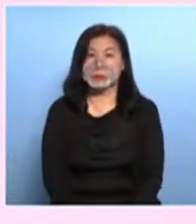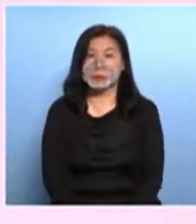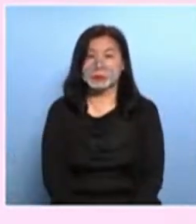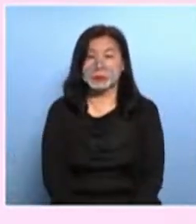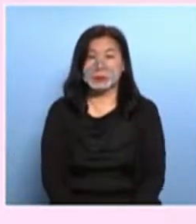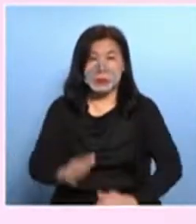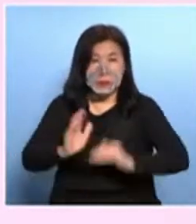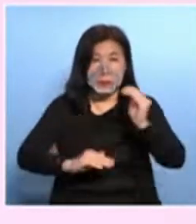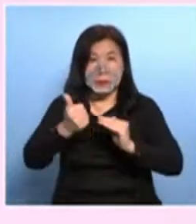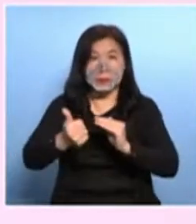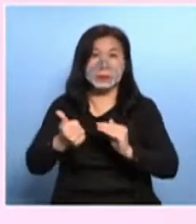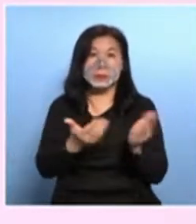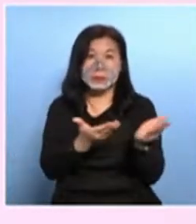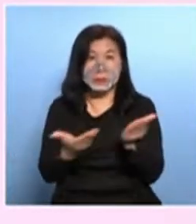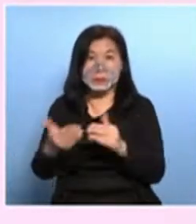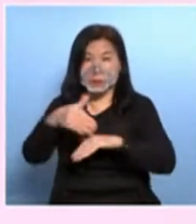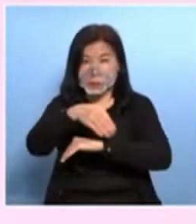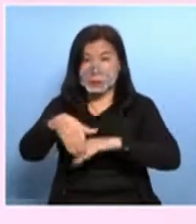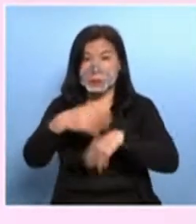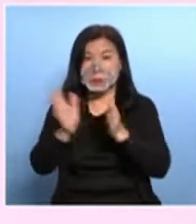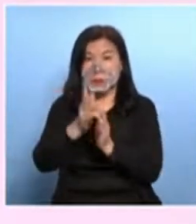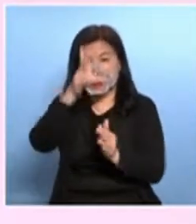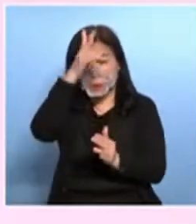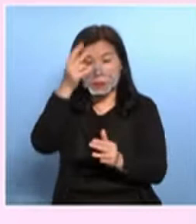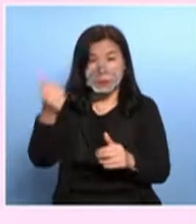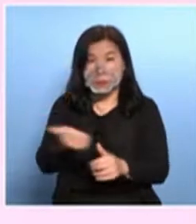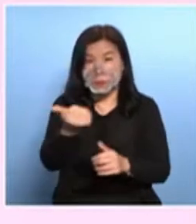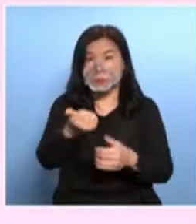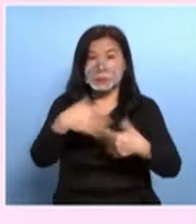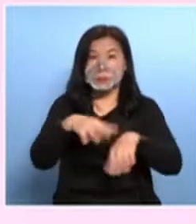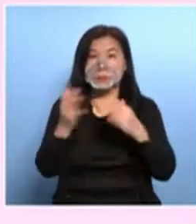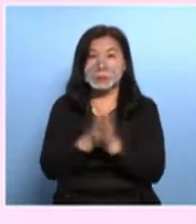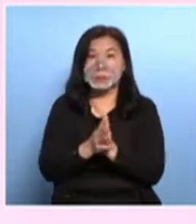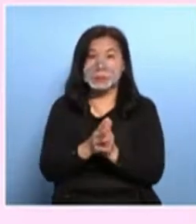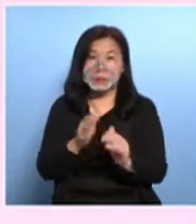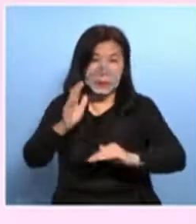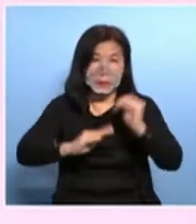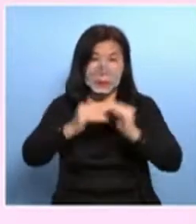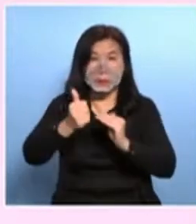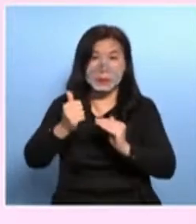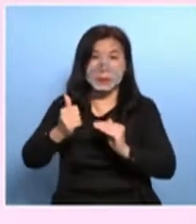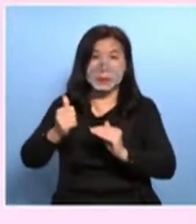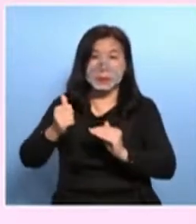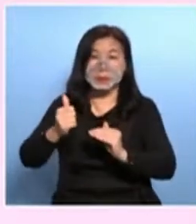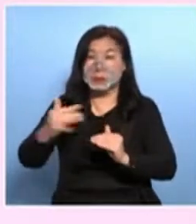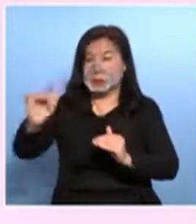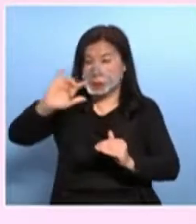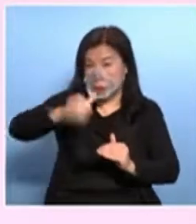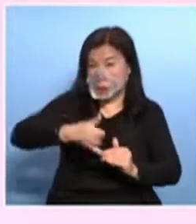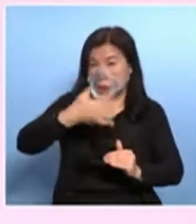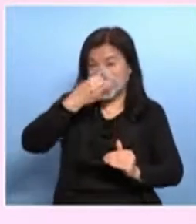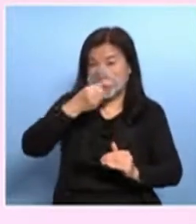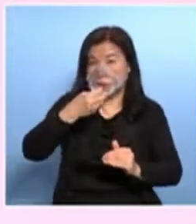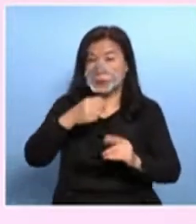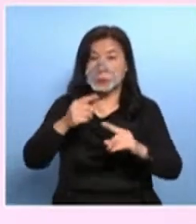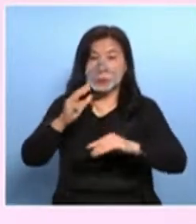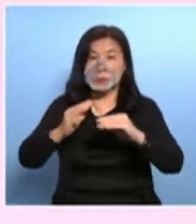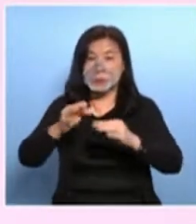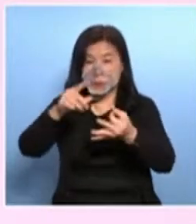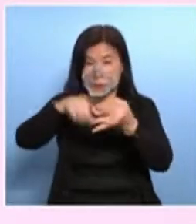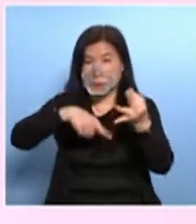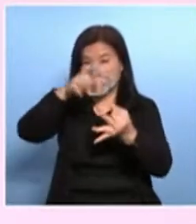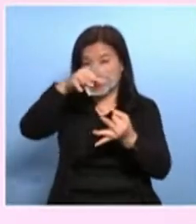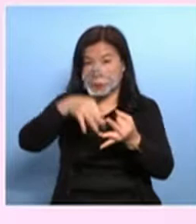plans. Quality Migrants Admission Scheme. Upon completion of a review of the talents list of Hong Kong under the Quality Migrants Admission Scheme earlier